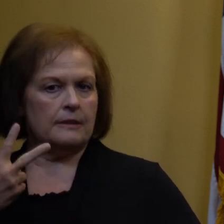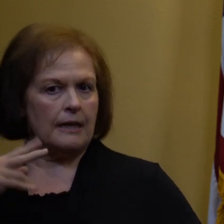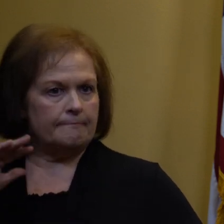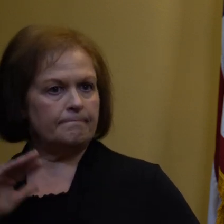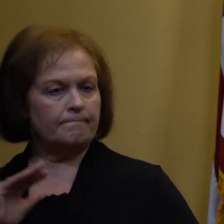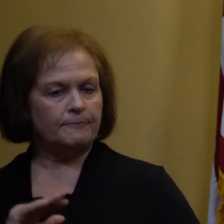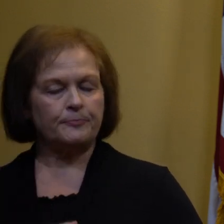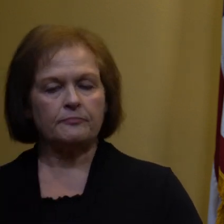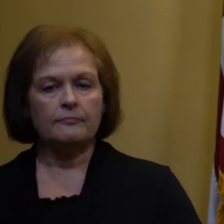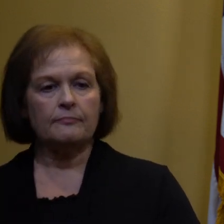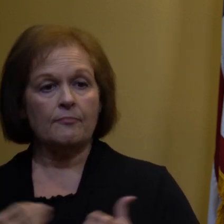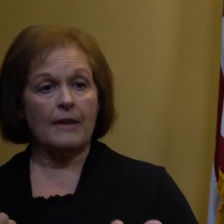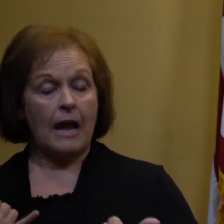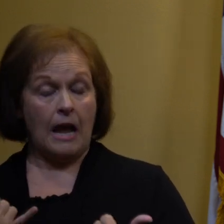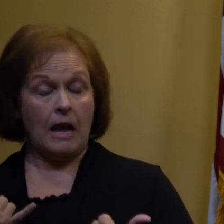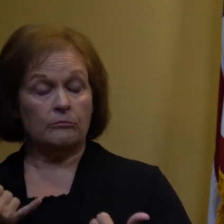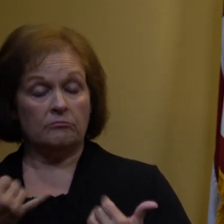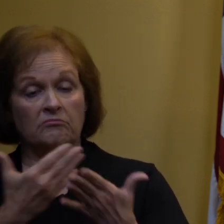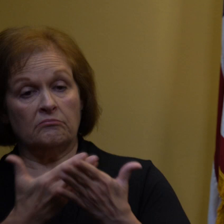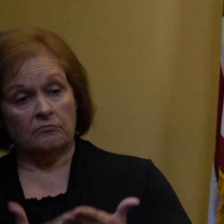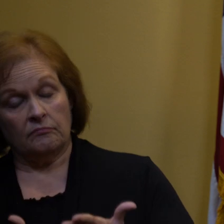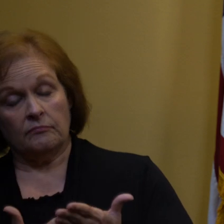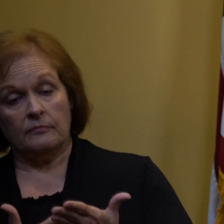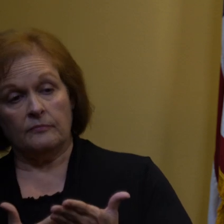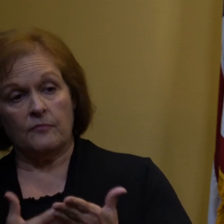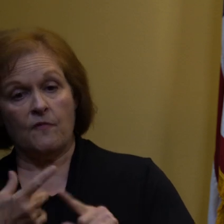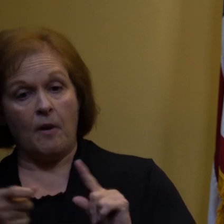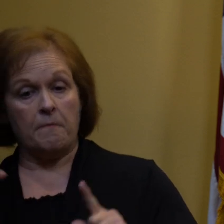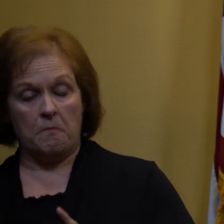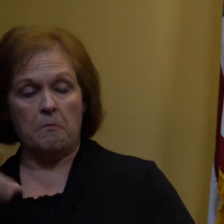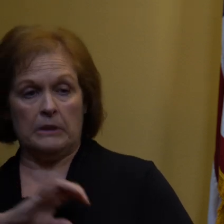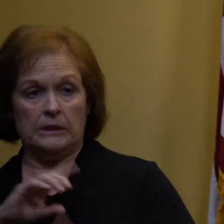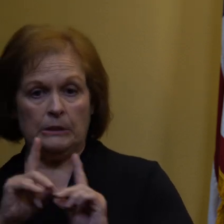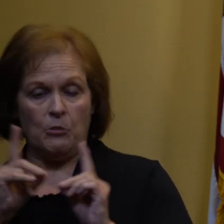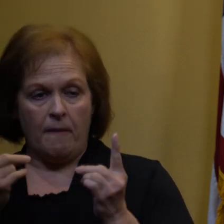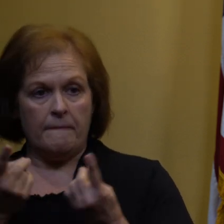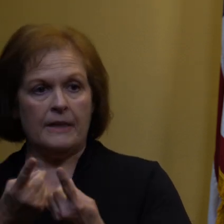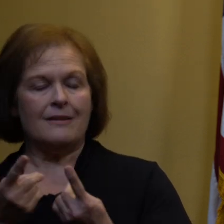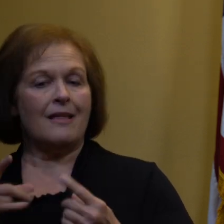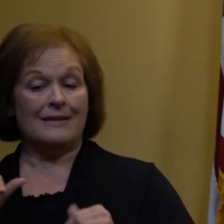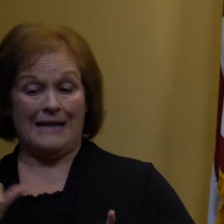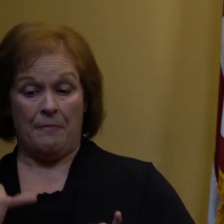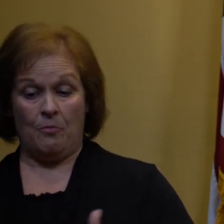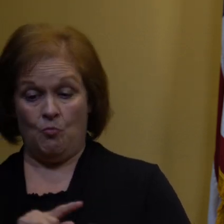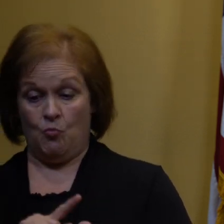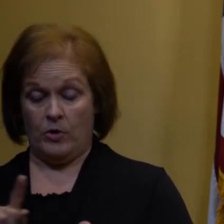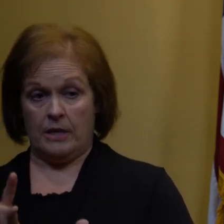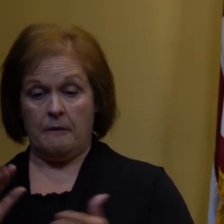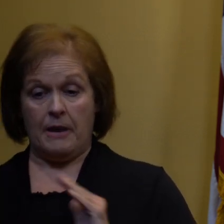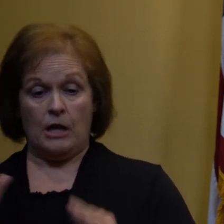fruit. Year-to-date stats using, again, preliminary data from the New Orleans Police Department that same week,